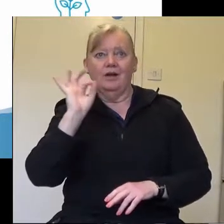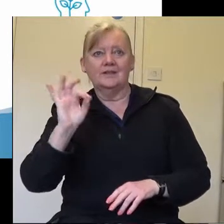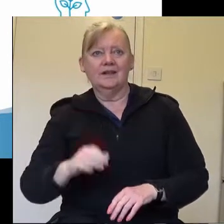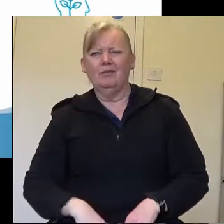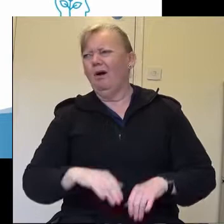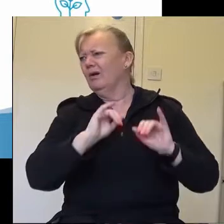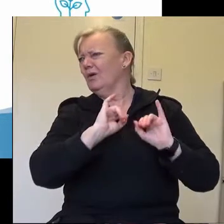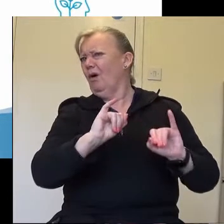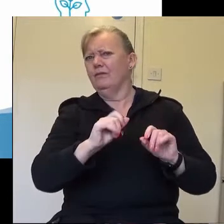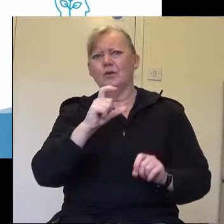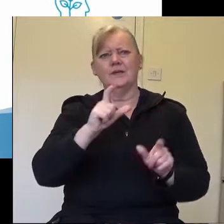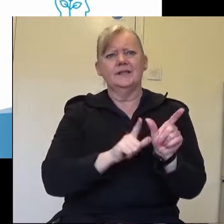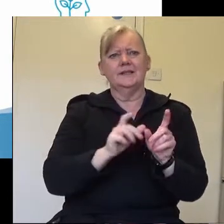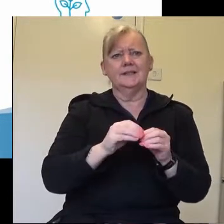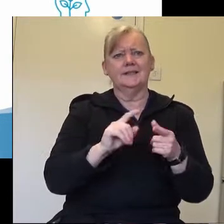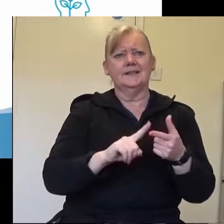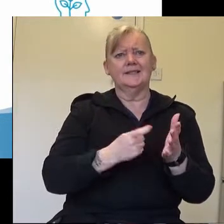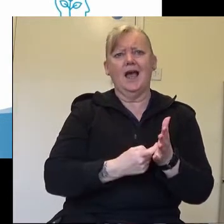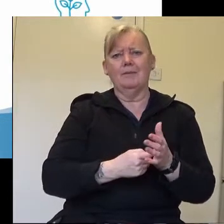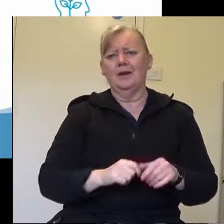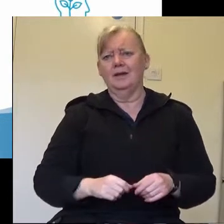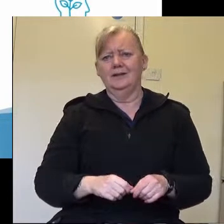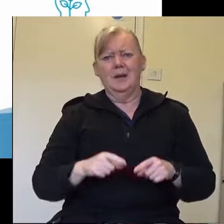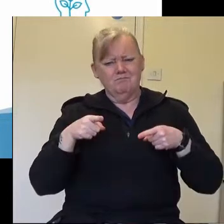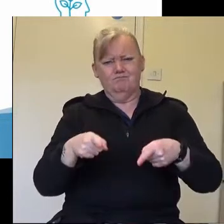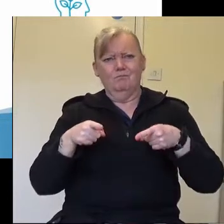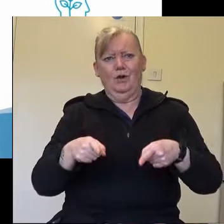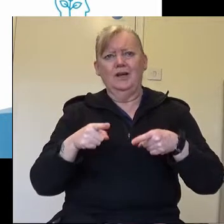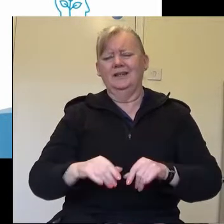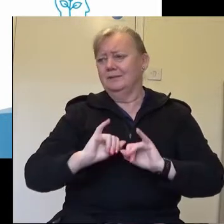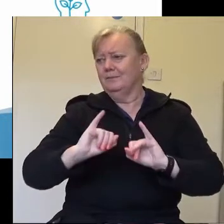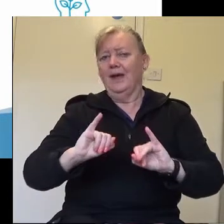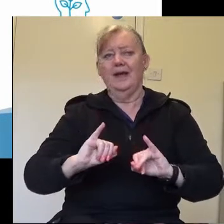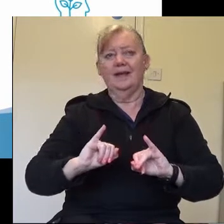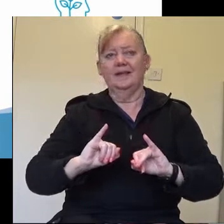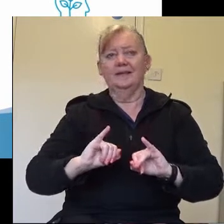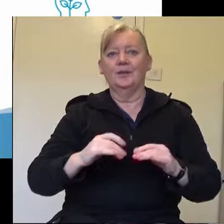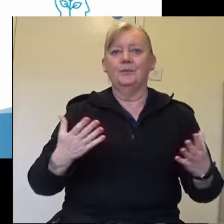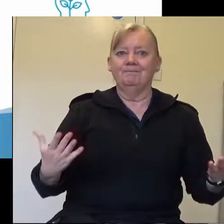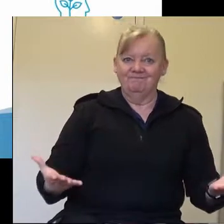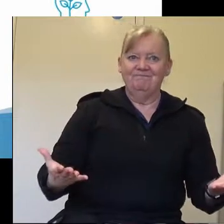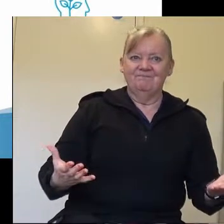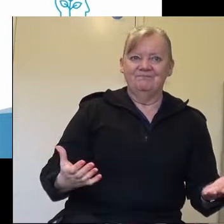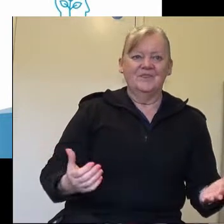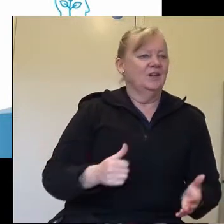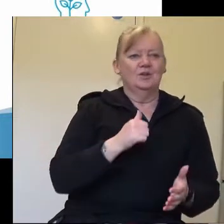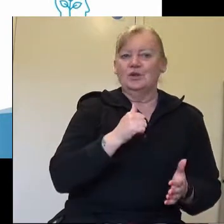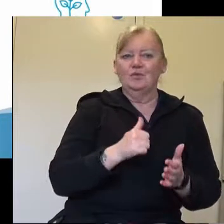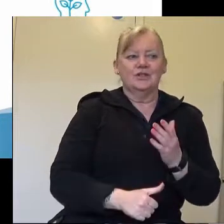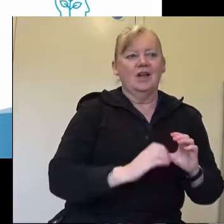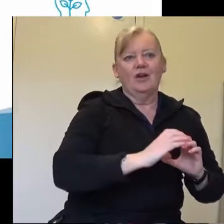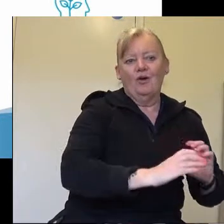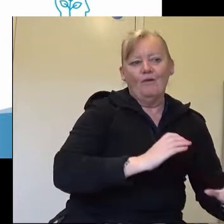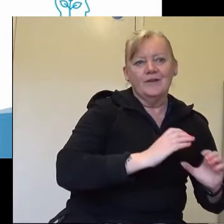they immediately they say, oh, it's cyberbullying, it's harassment, it's so bad for the kids. So you can see the